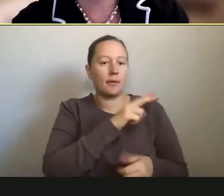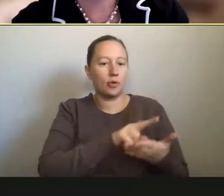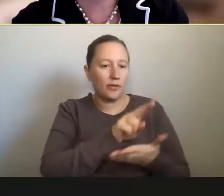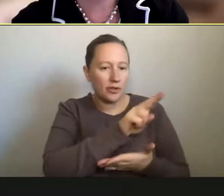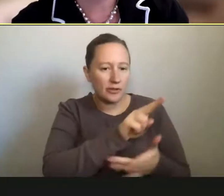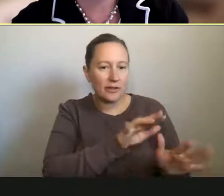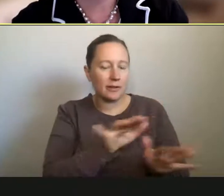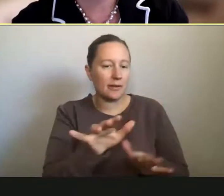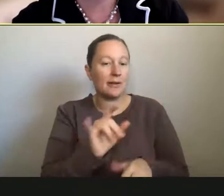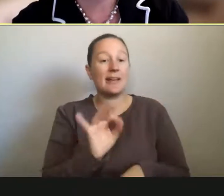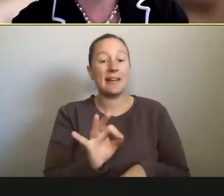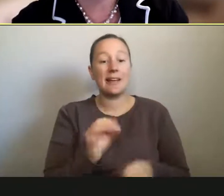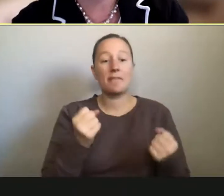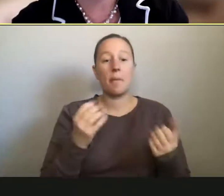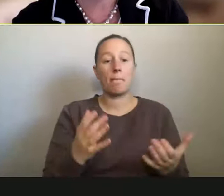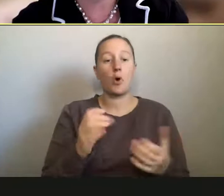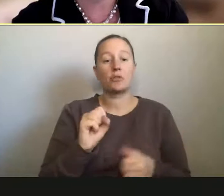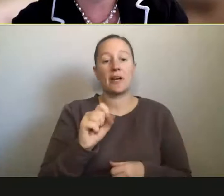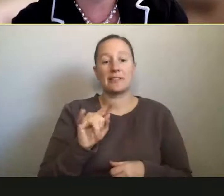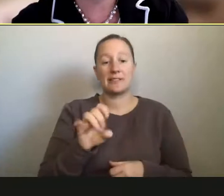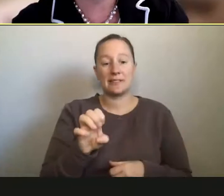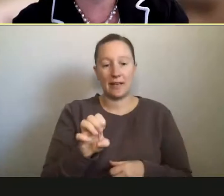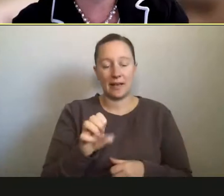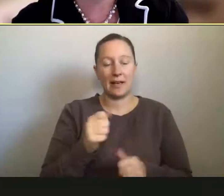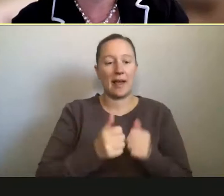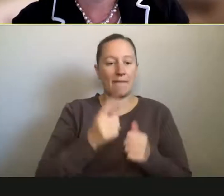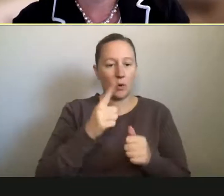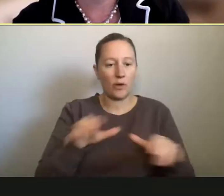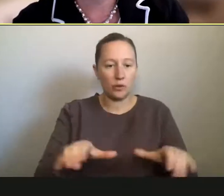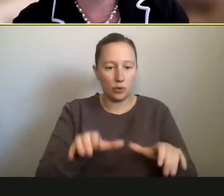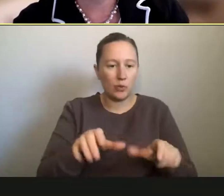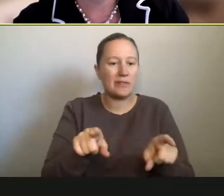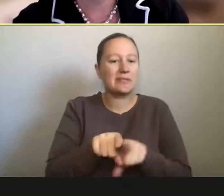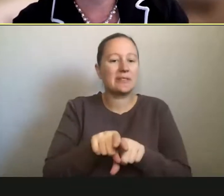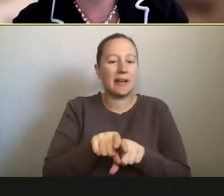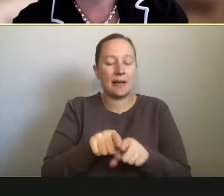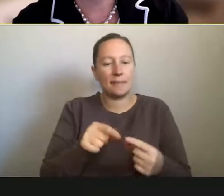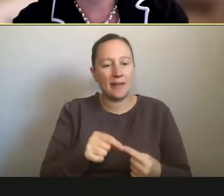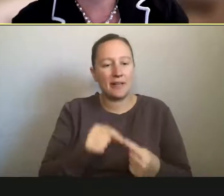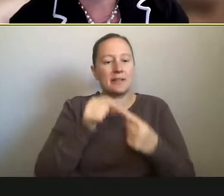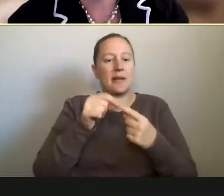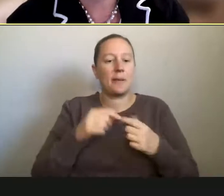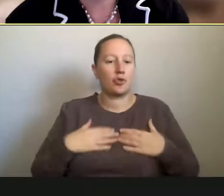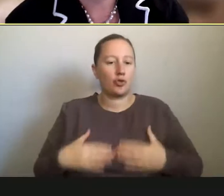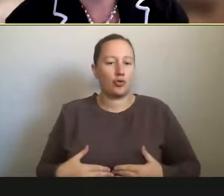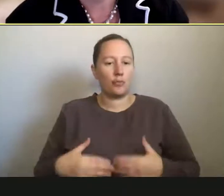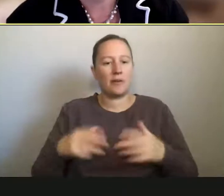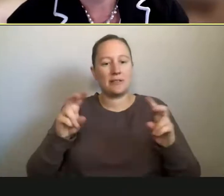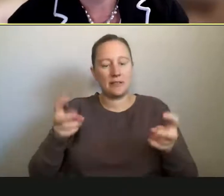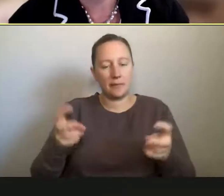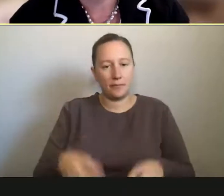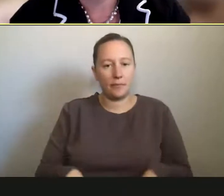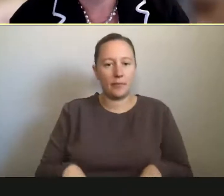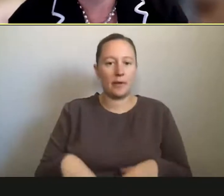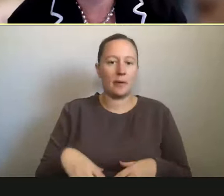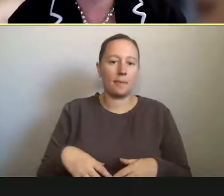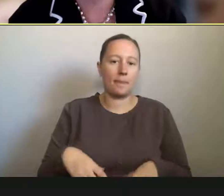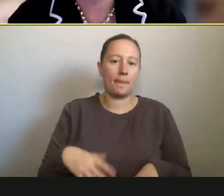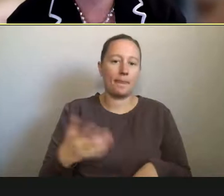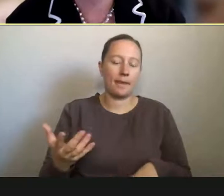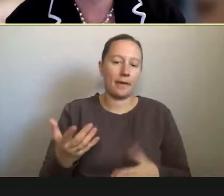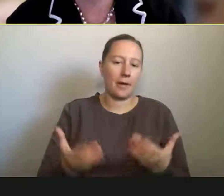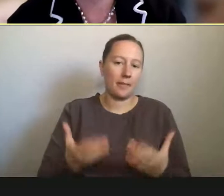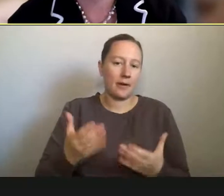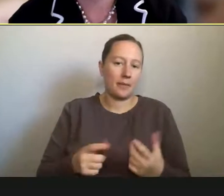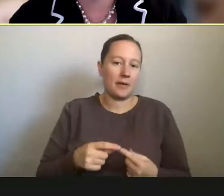a multi-site study and everyone's doing the same exempt human subjects research, let's say exempt